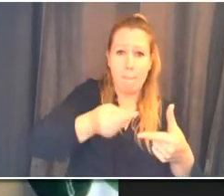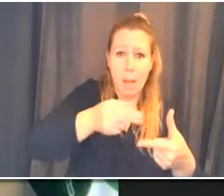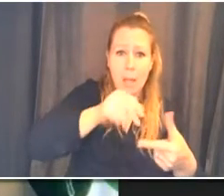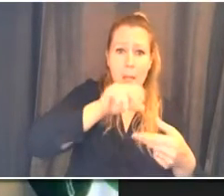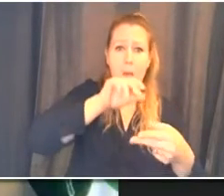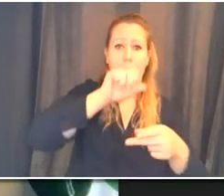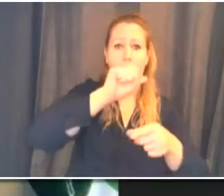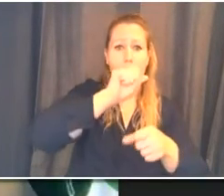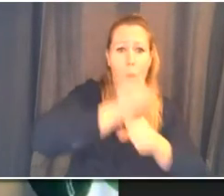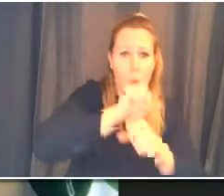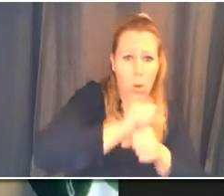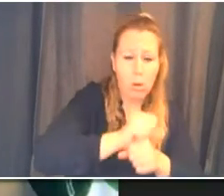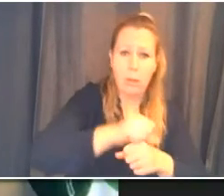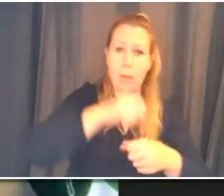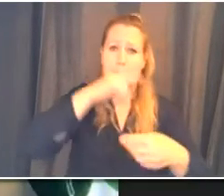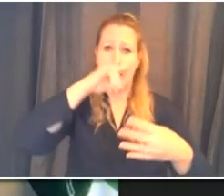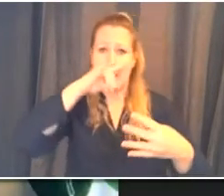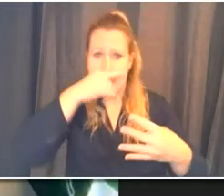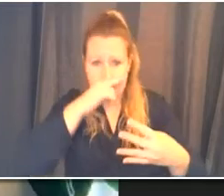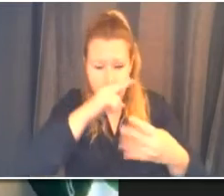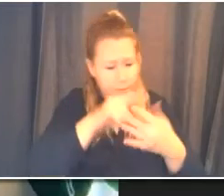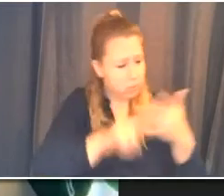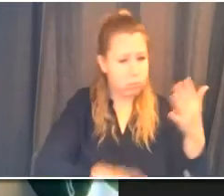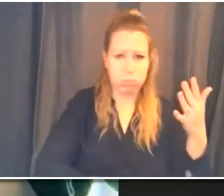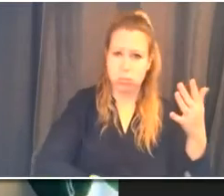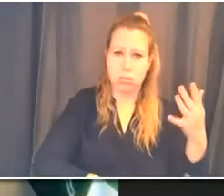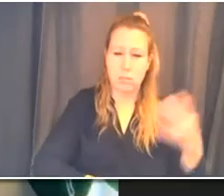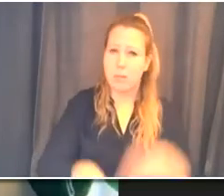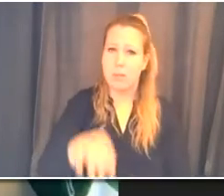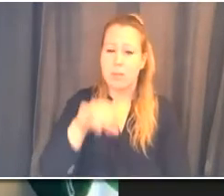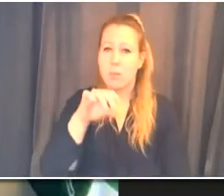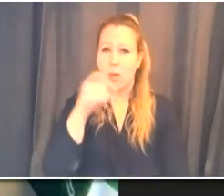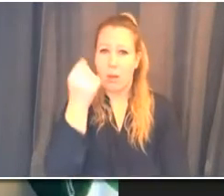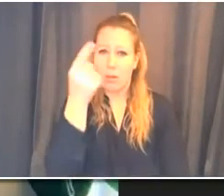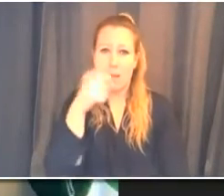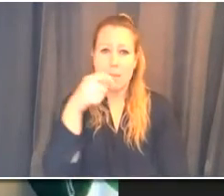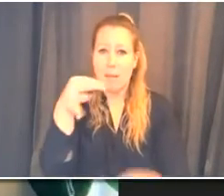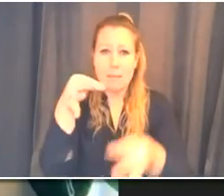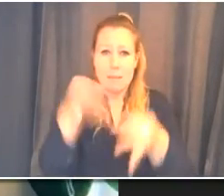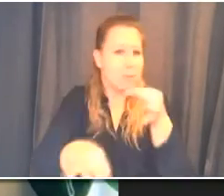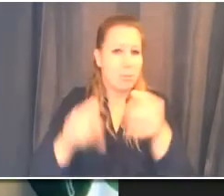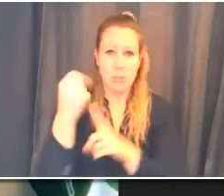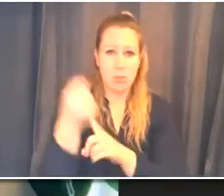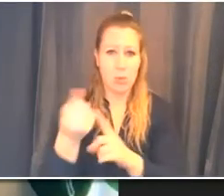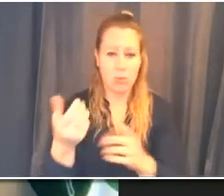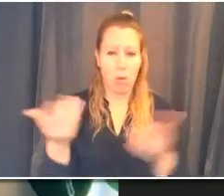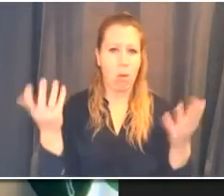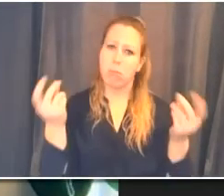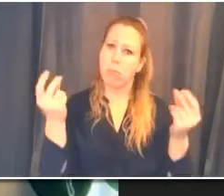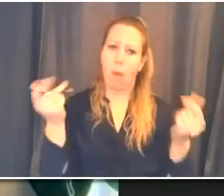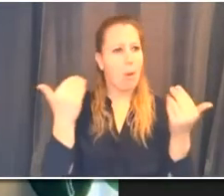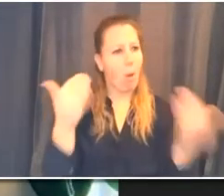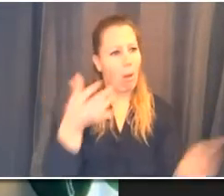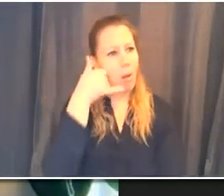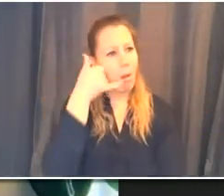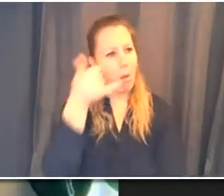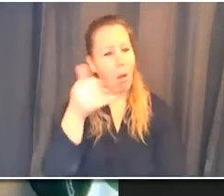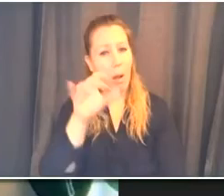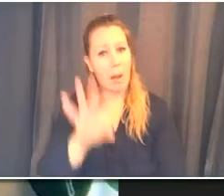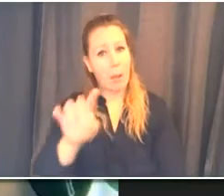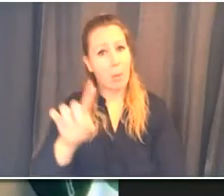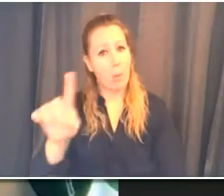um because I only gave five minutes uh so the question maybe to asking in a different